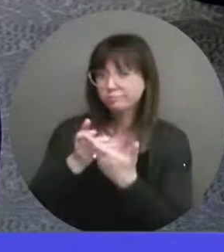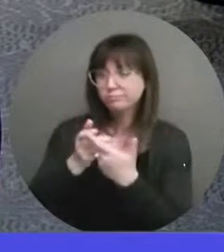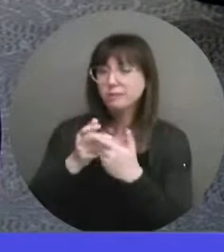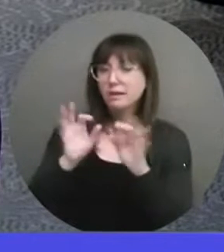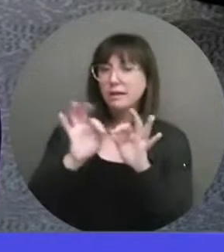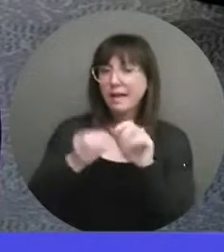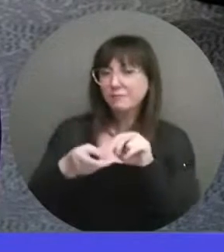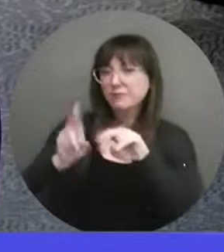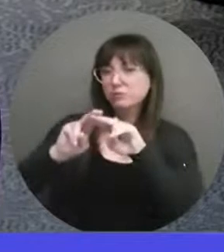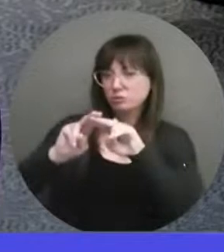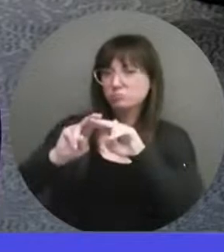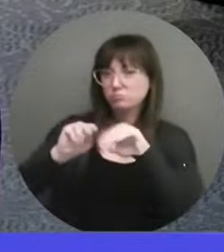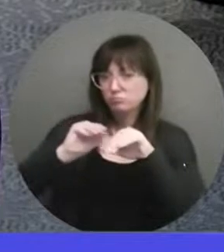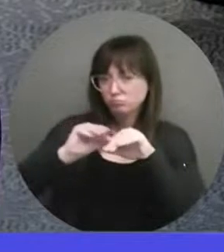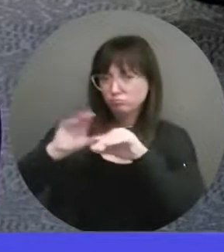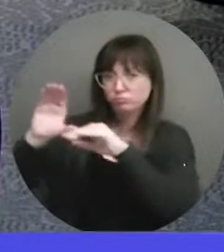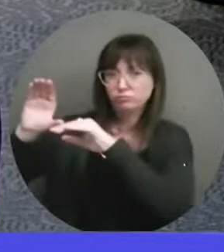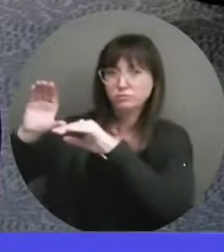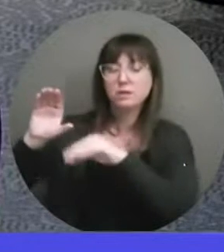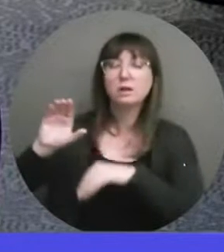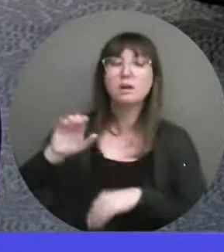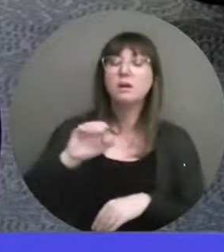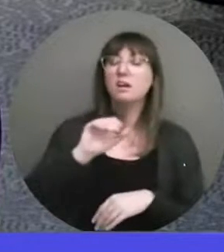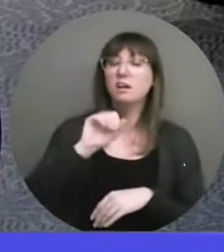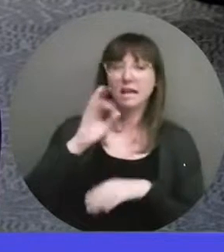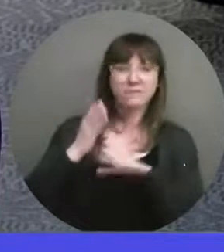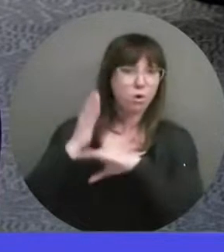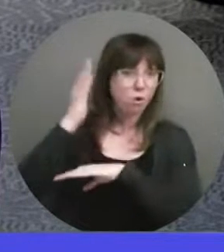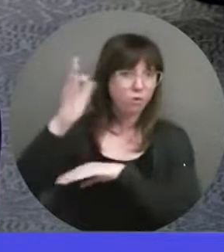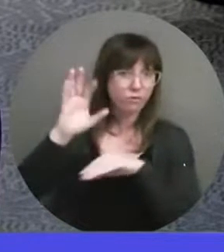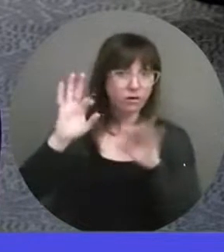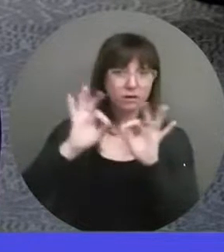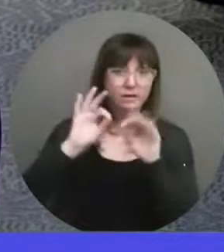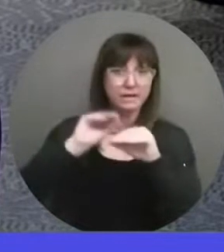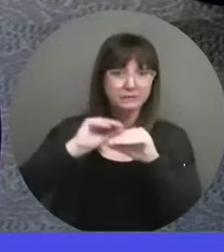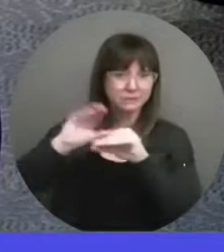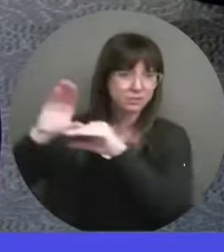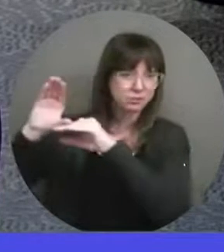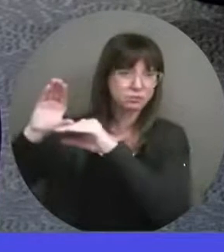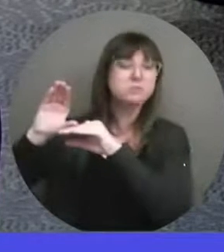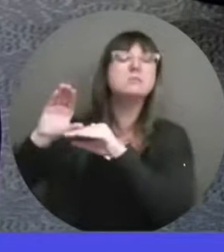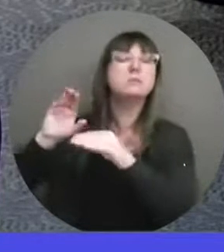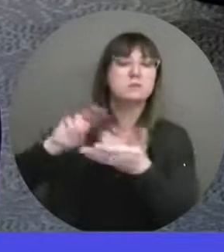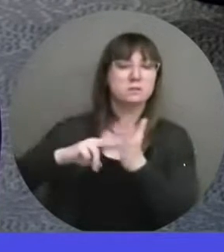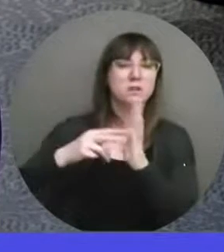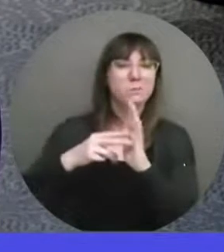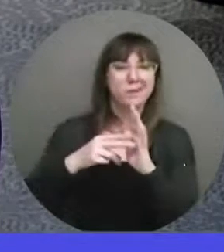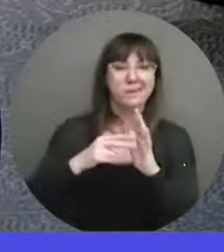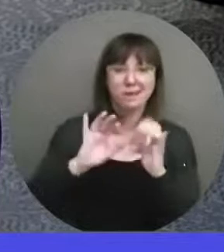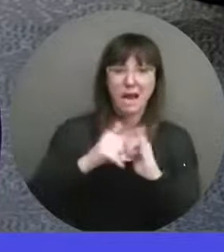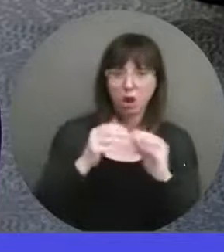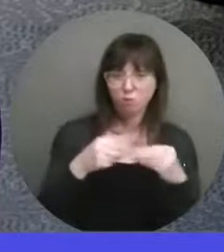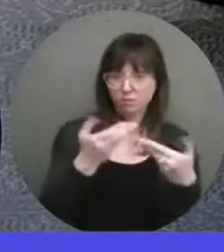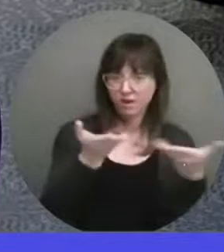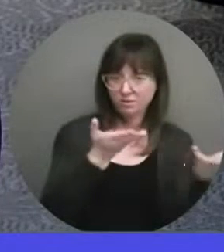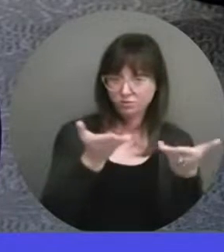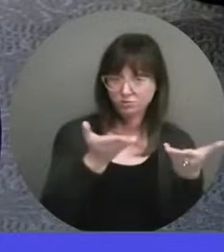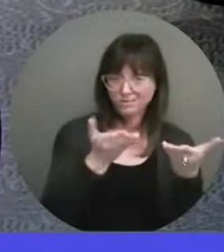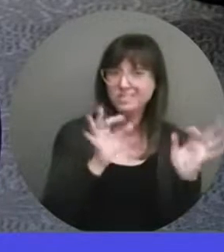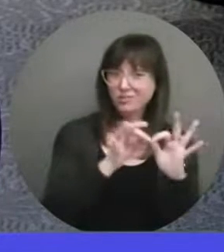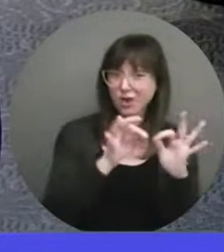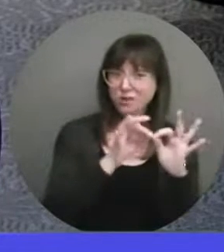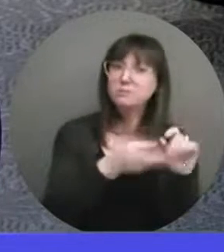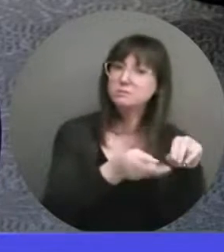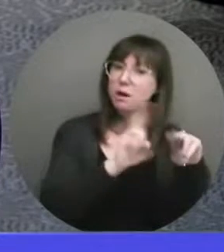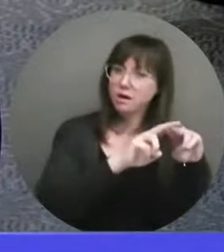increases. So if there's something that's above that, then the cost of providing that service has gone up, and they're ensuring that